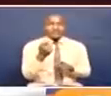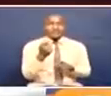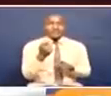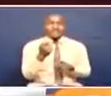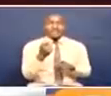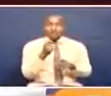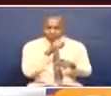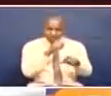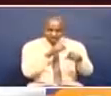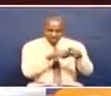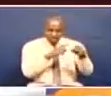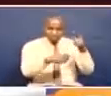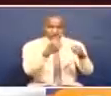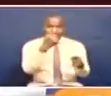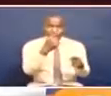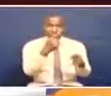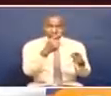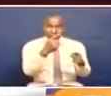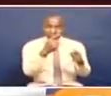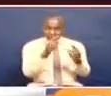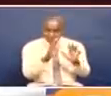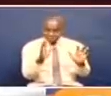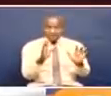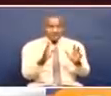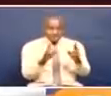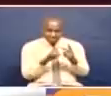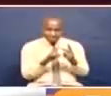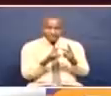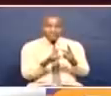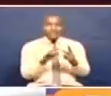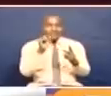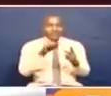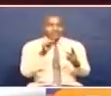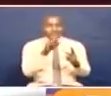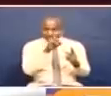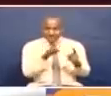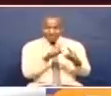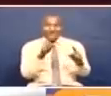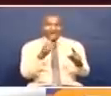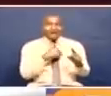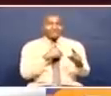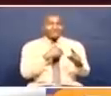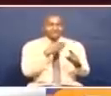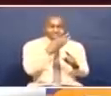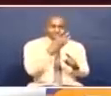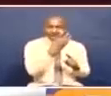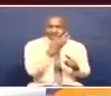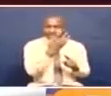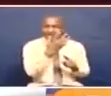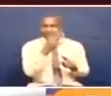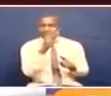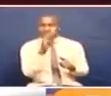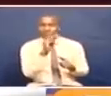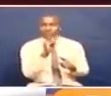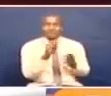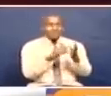it all, and number two, that despite the fact that, yes, we will win, but you'll have 5 million, 4 million votes, means that you're not a